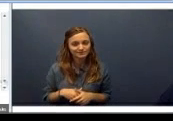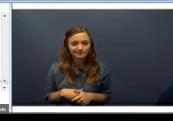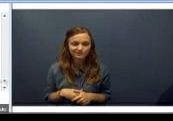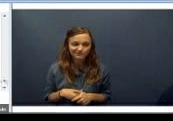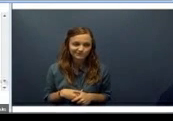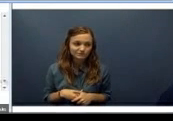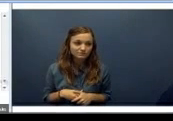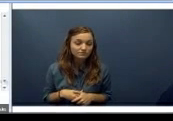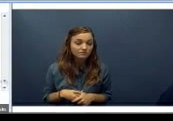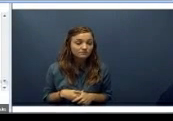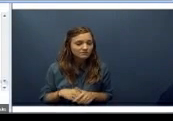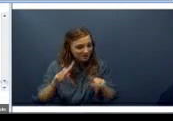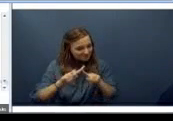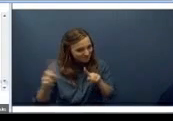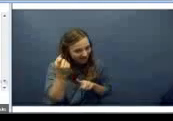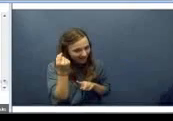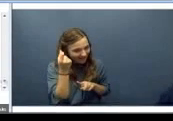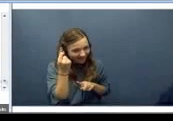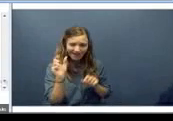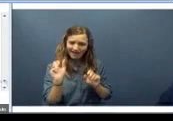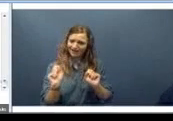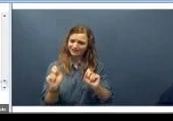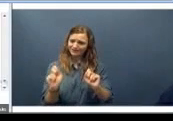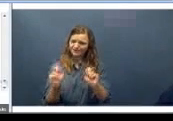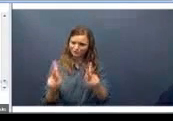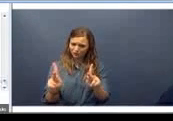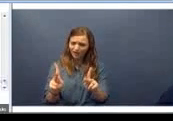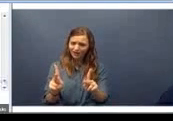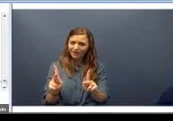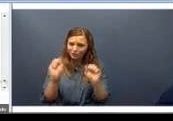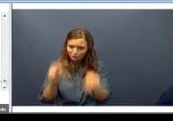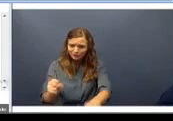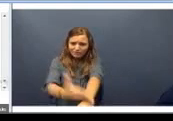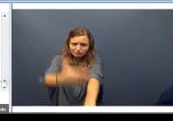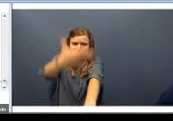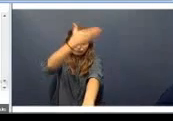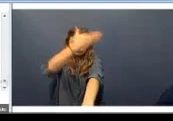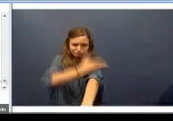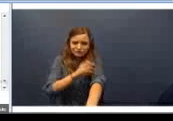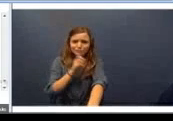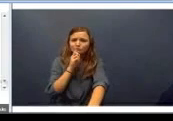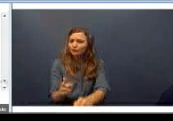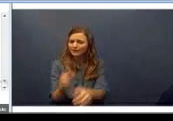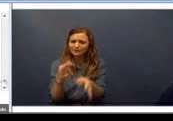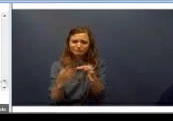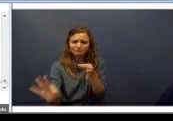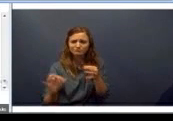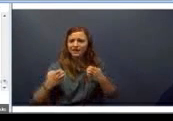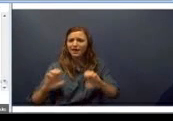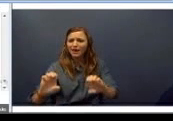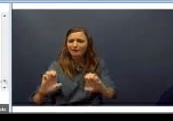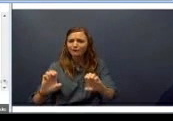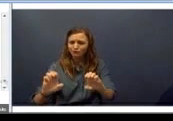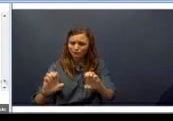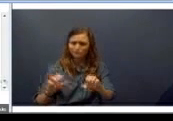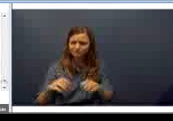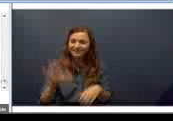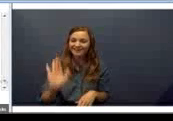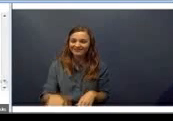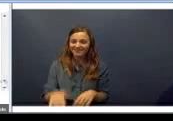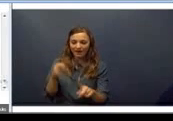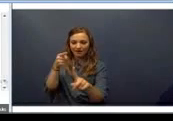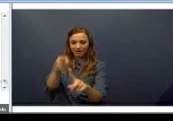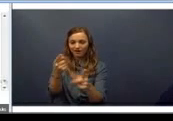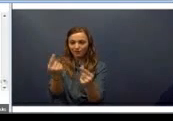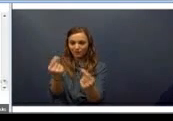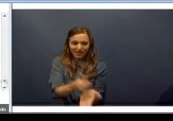barriers. But the upside is you can probably make large improvements with a really modest